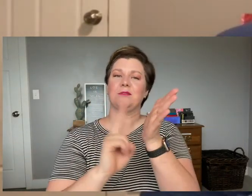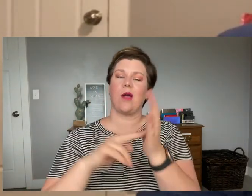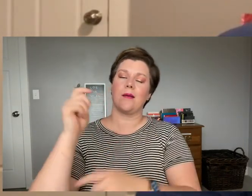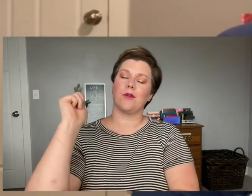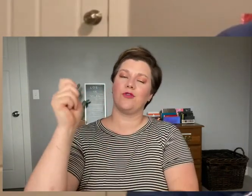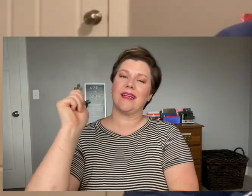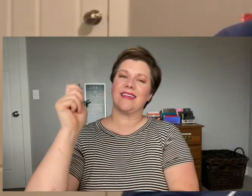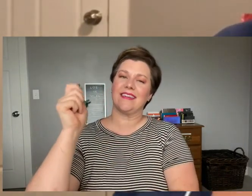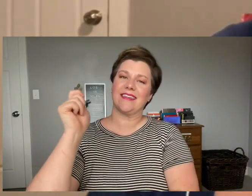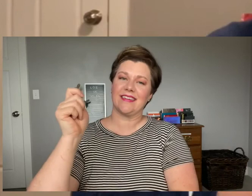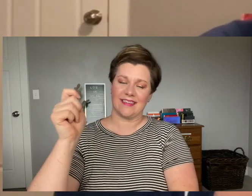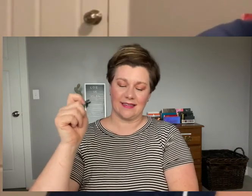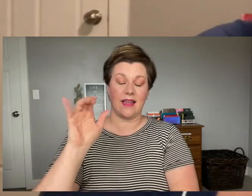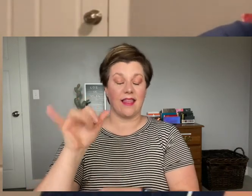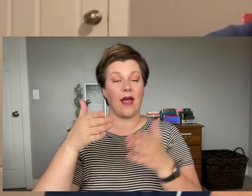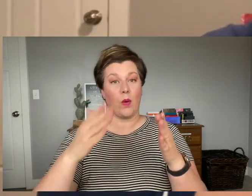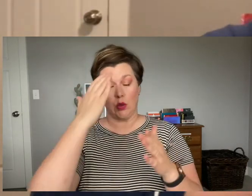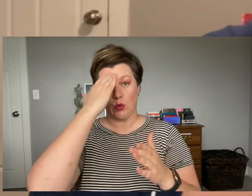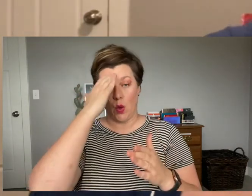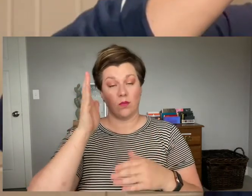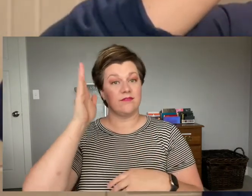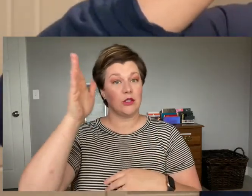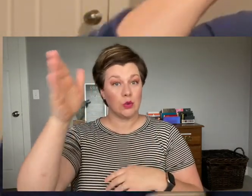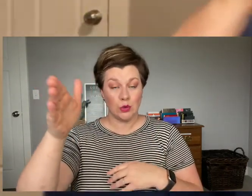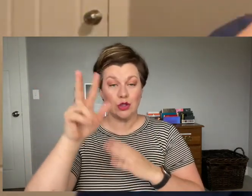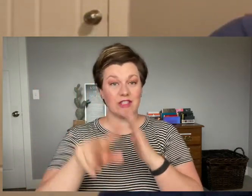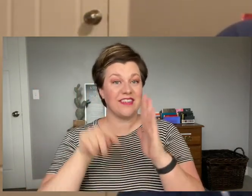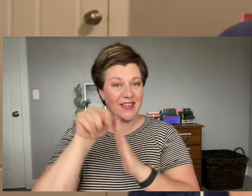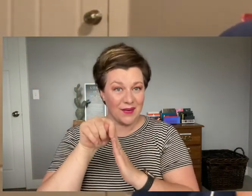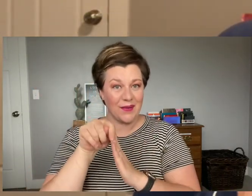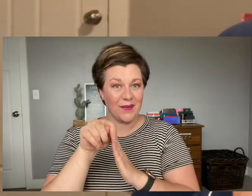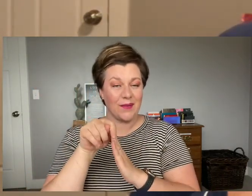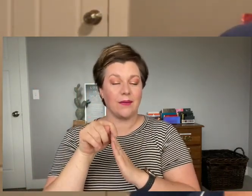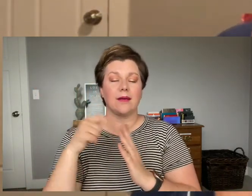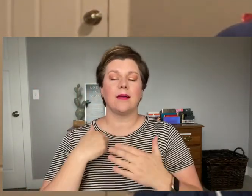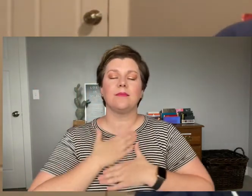here. We're going to use a green tea.